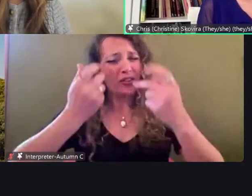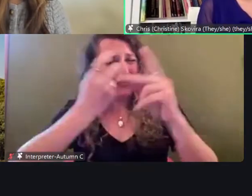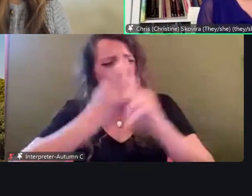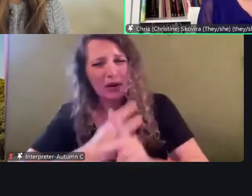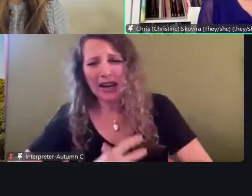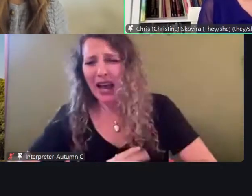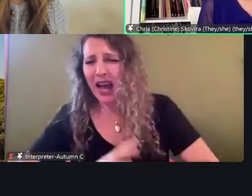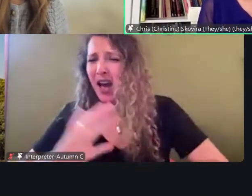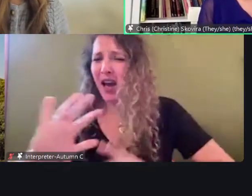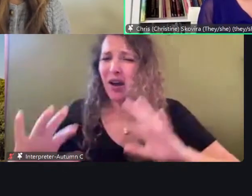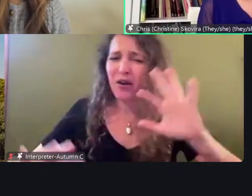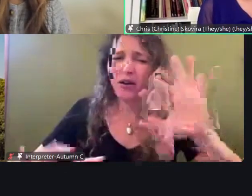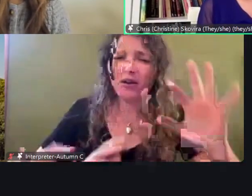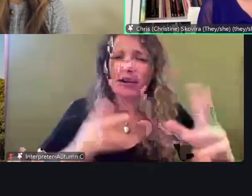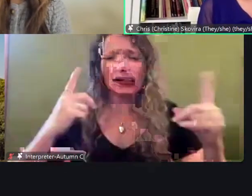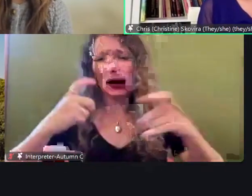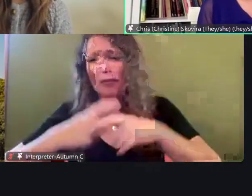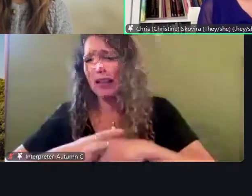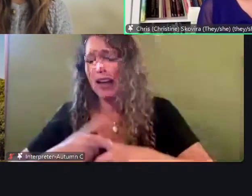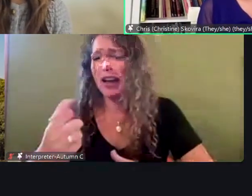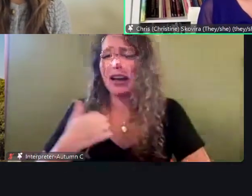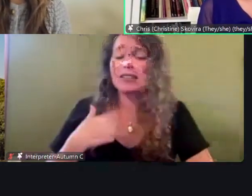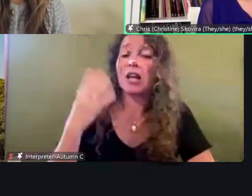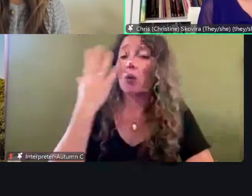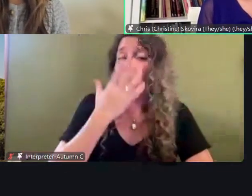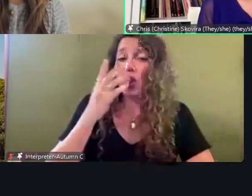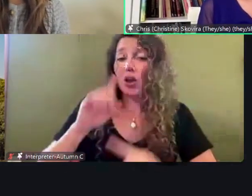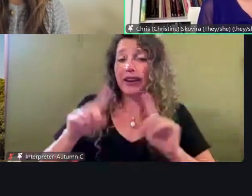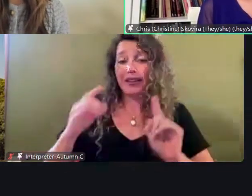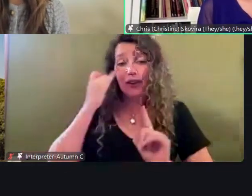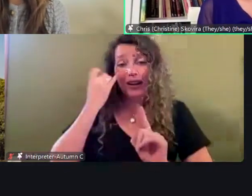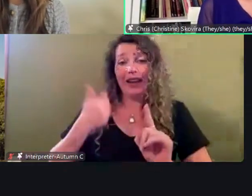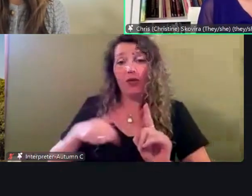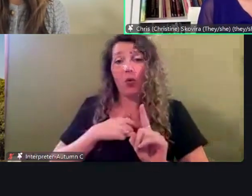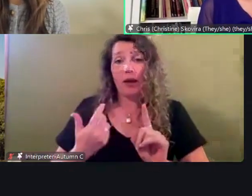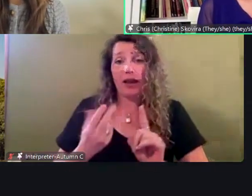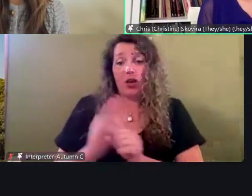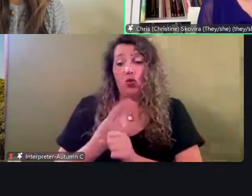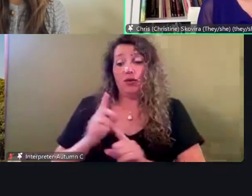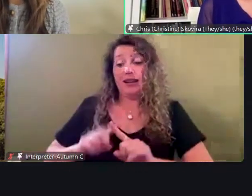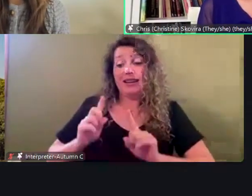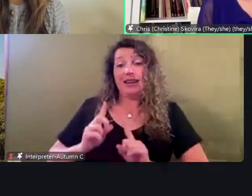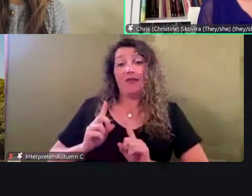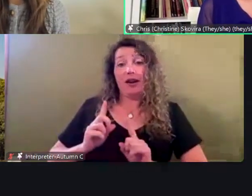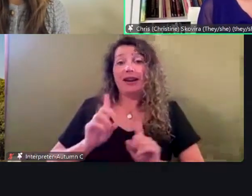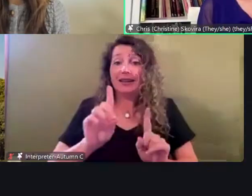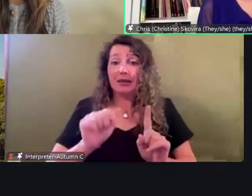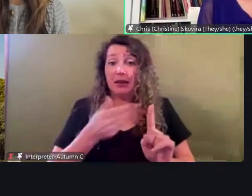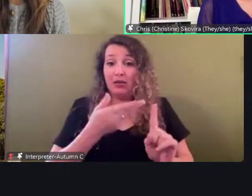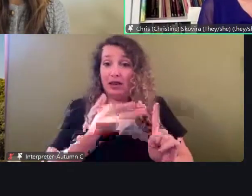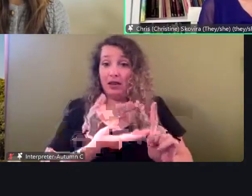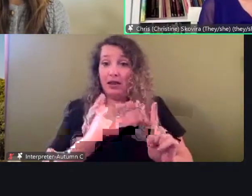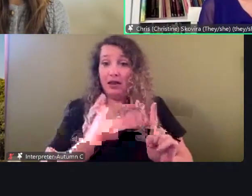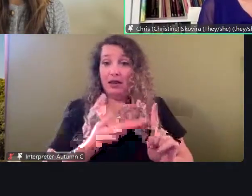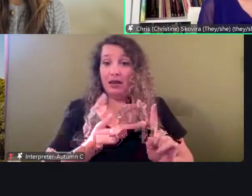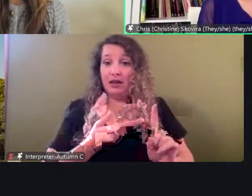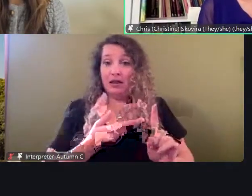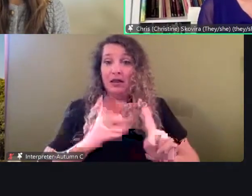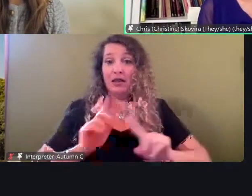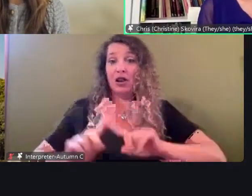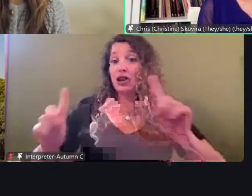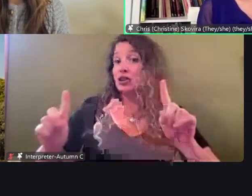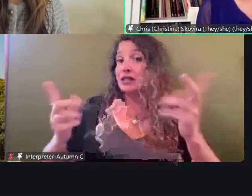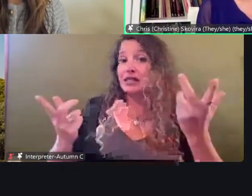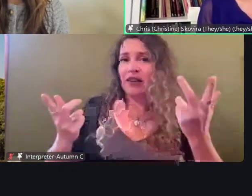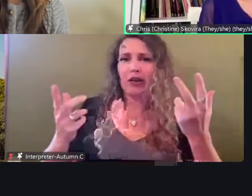It's going to look different if we use a different disability in our case study, because there are different misconceptions